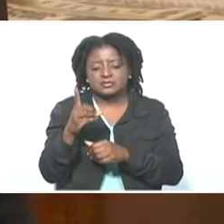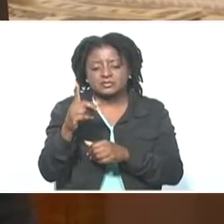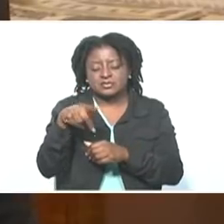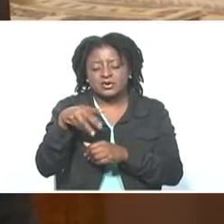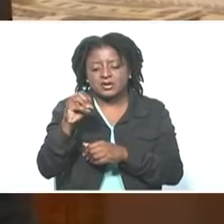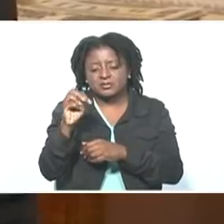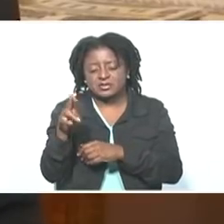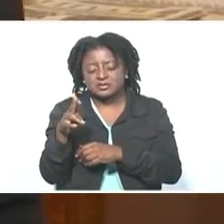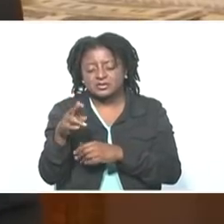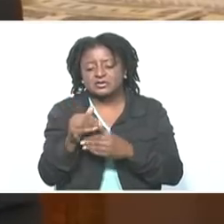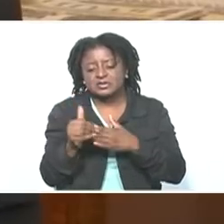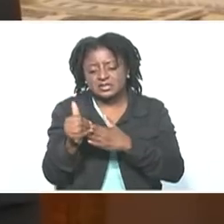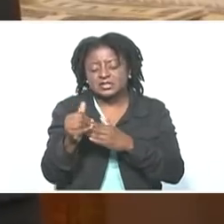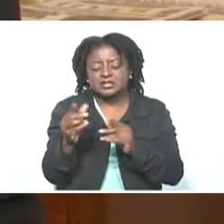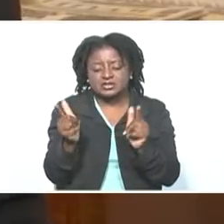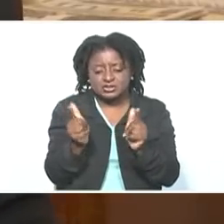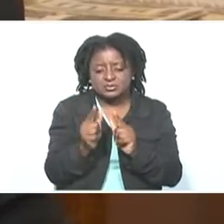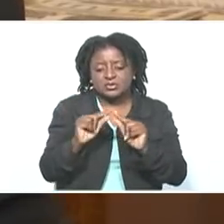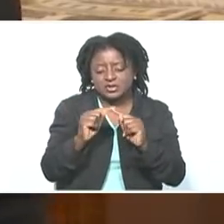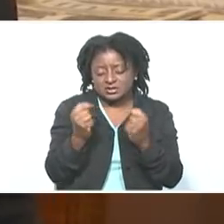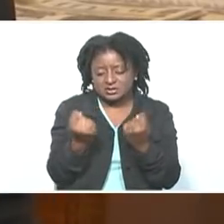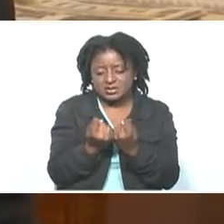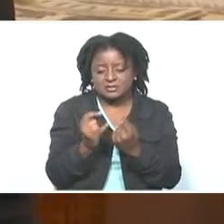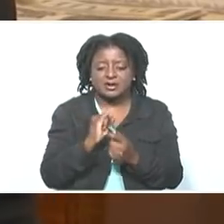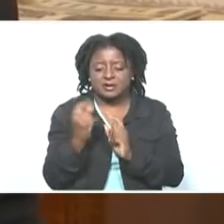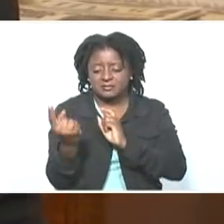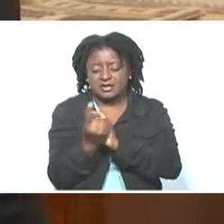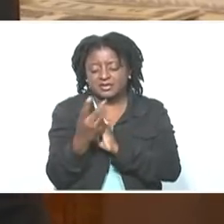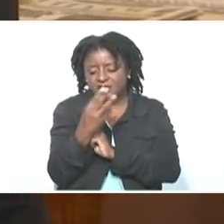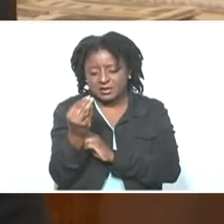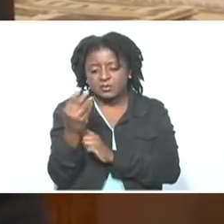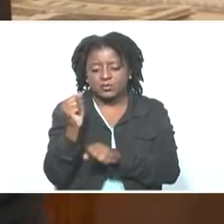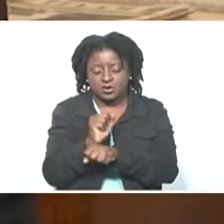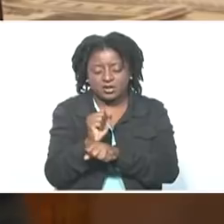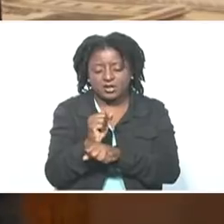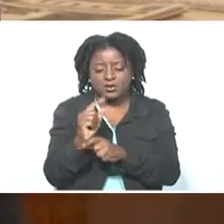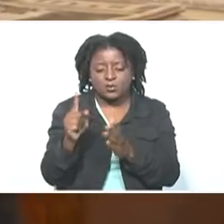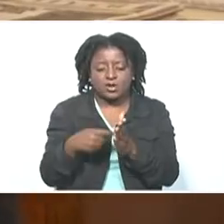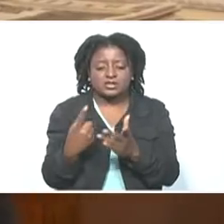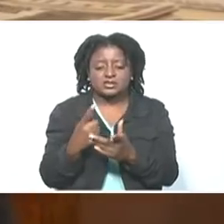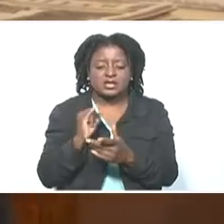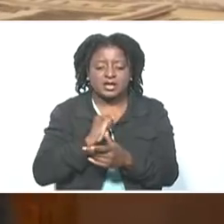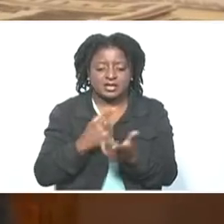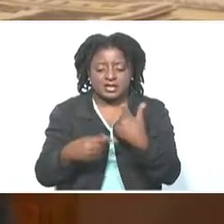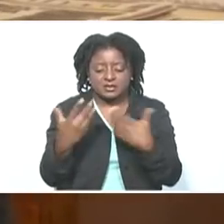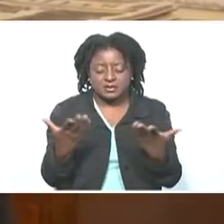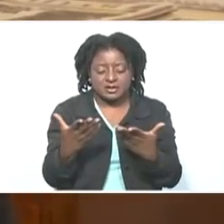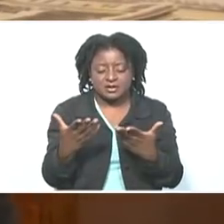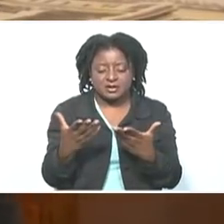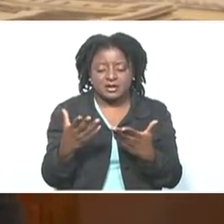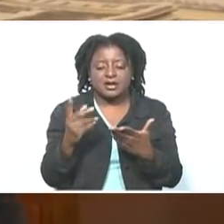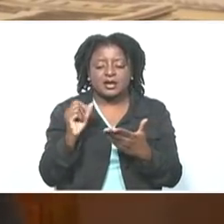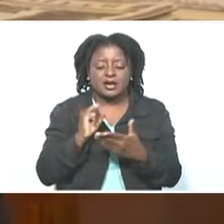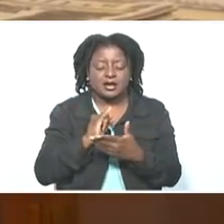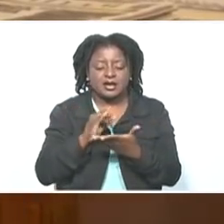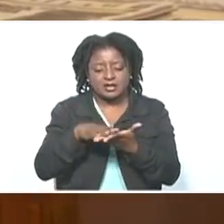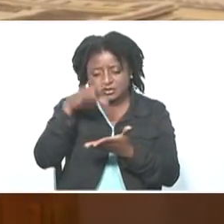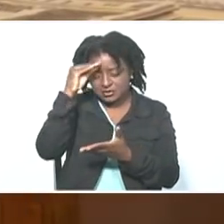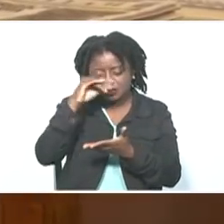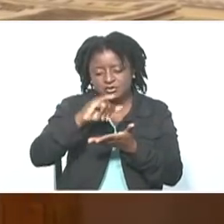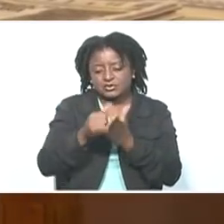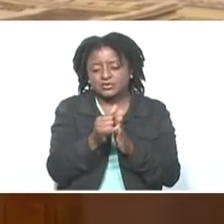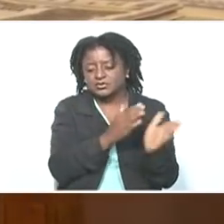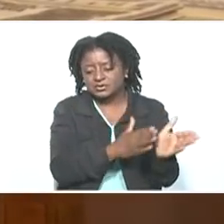total, that I met working. And so once I came on board, basically familiarized myself with those plans, that led us